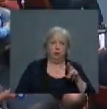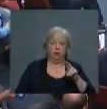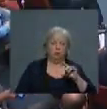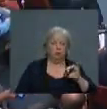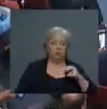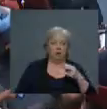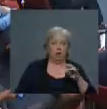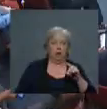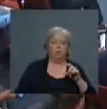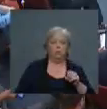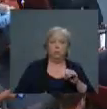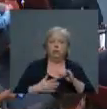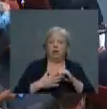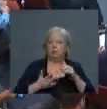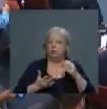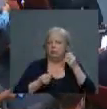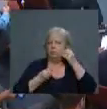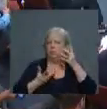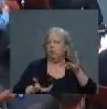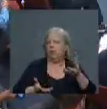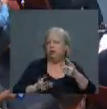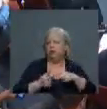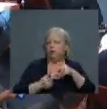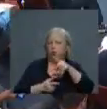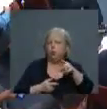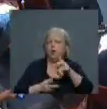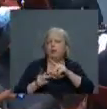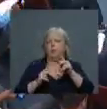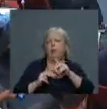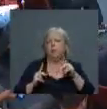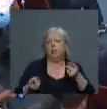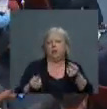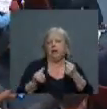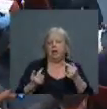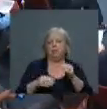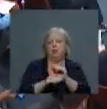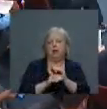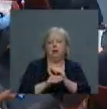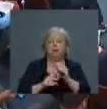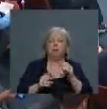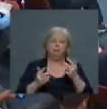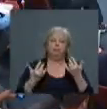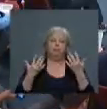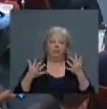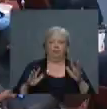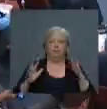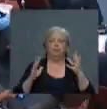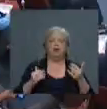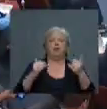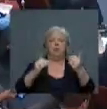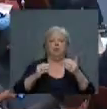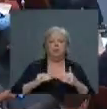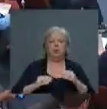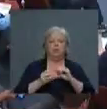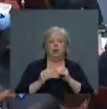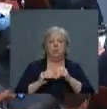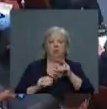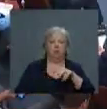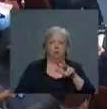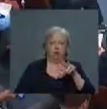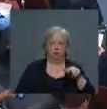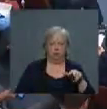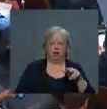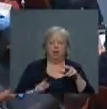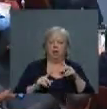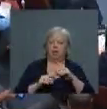the members that are here assembled. Thank you. Okay, we can now move on to item 33, and let me ask